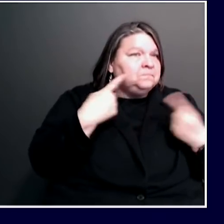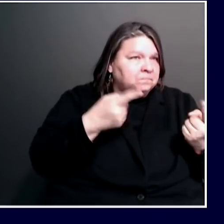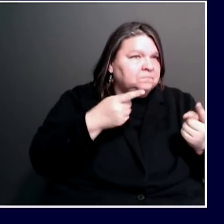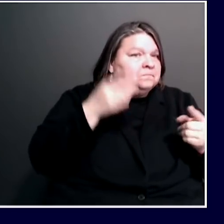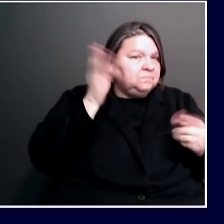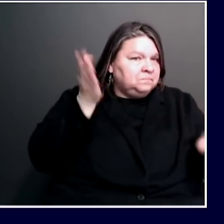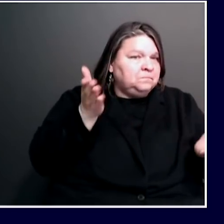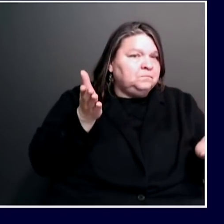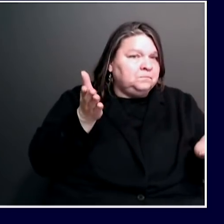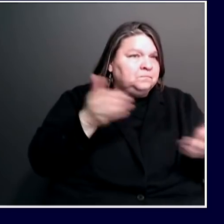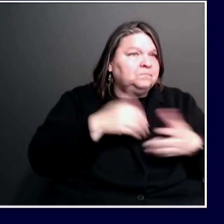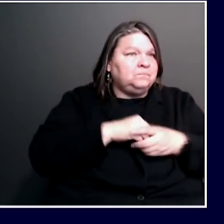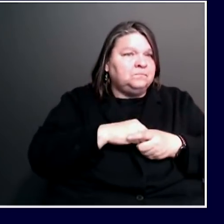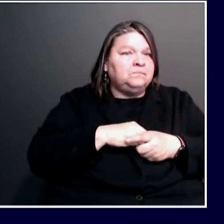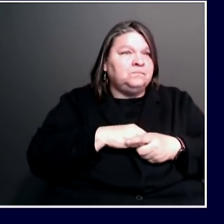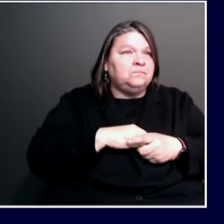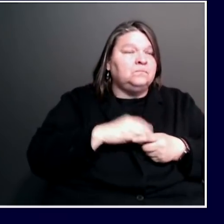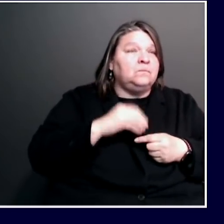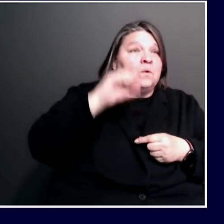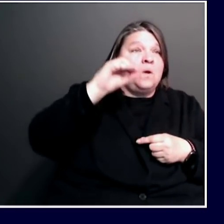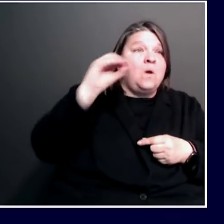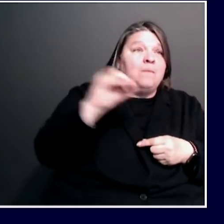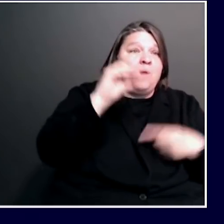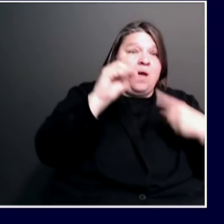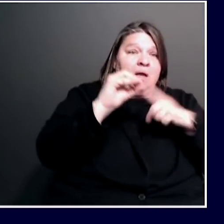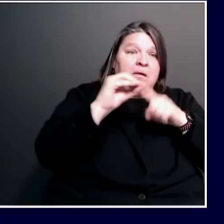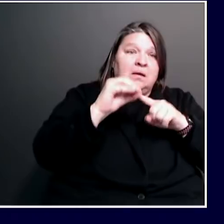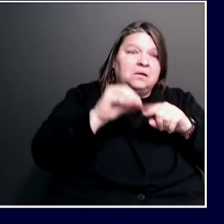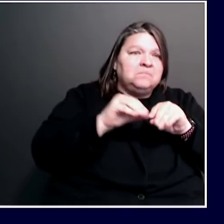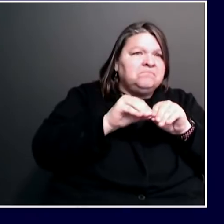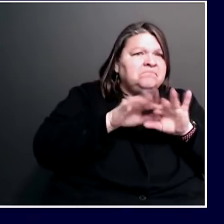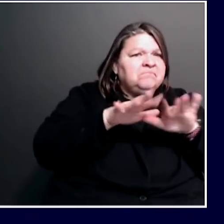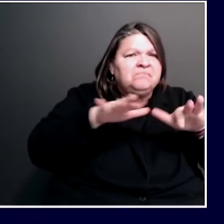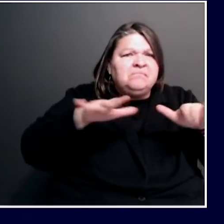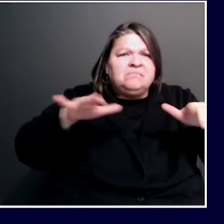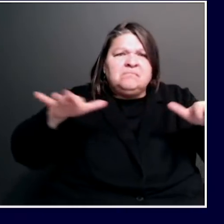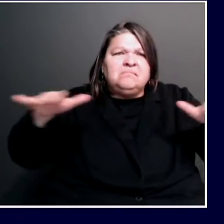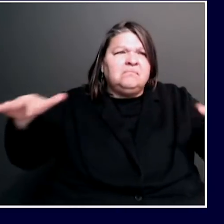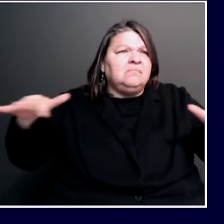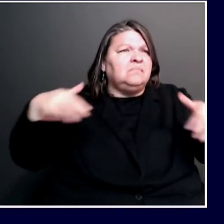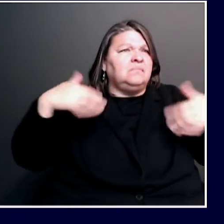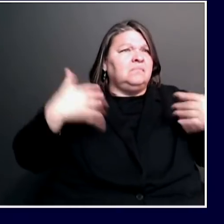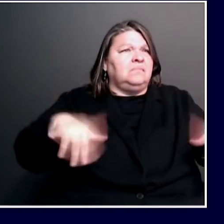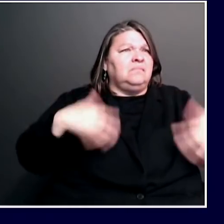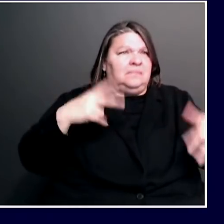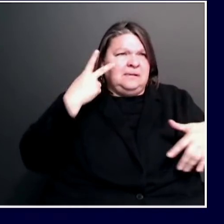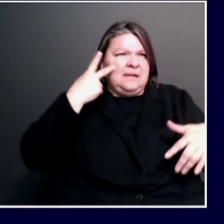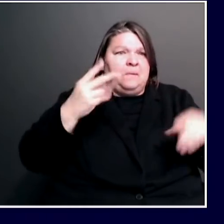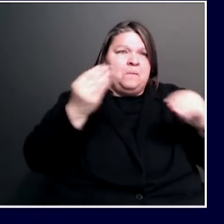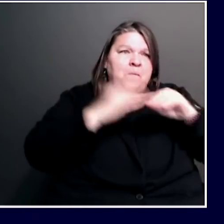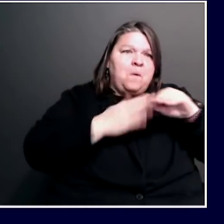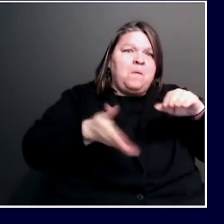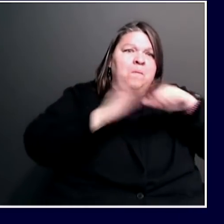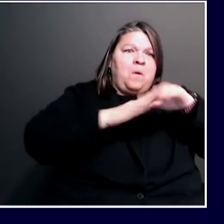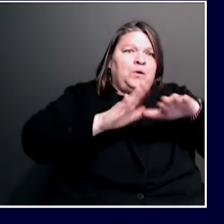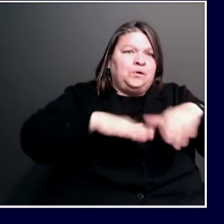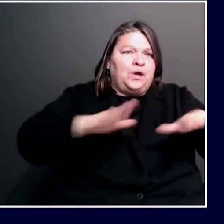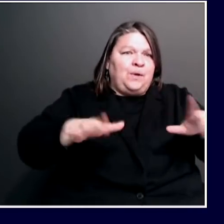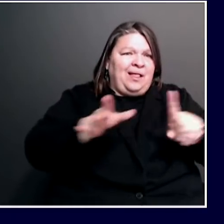The Omicron surge has led to an increase in pediatric cases of COVID-19, as well as